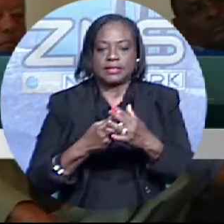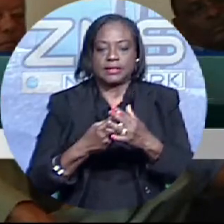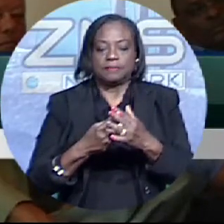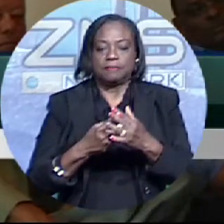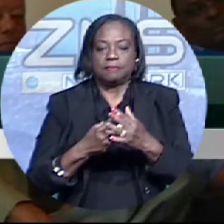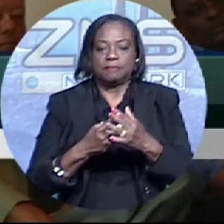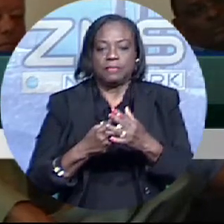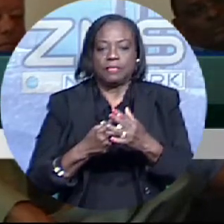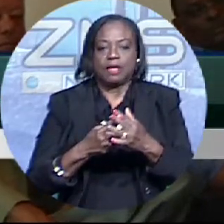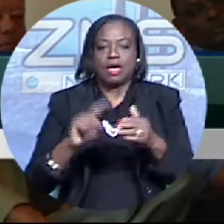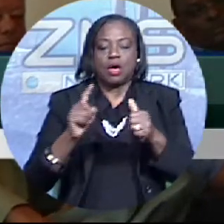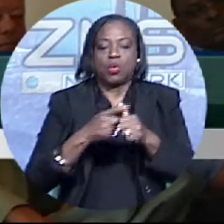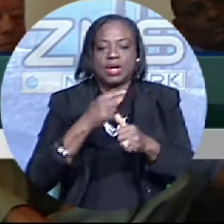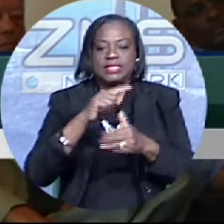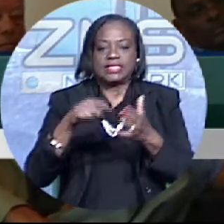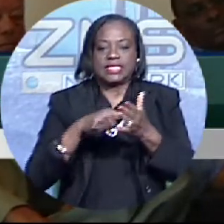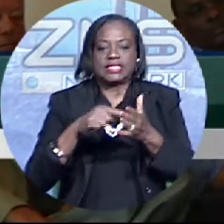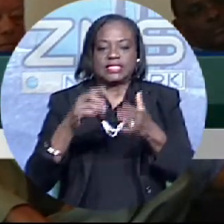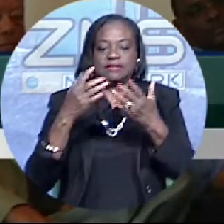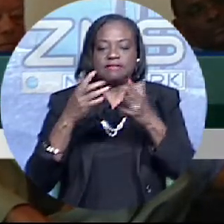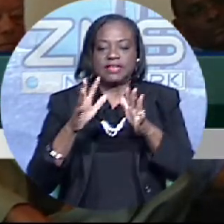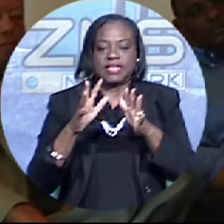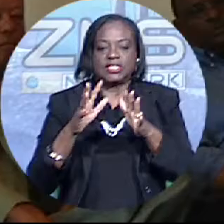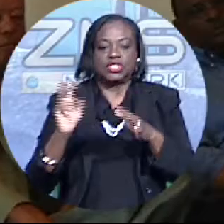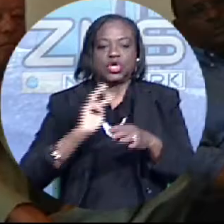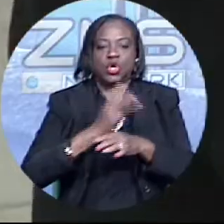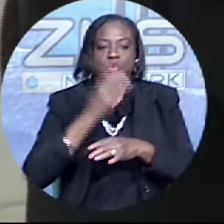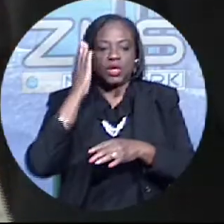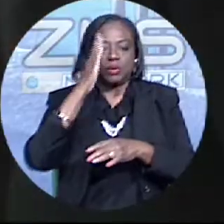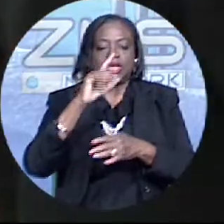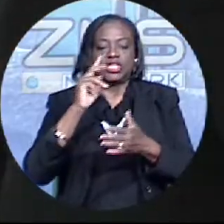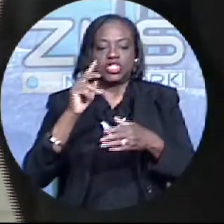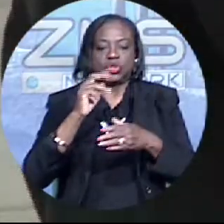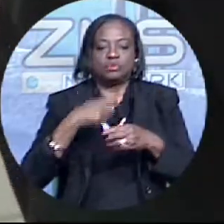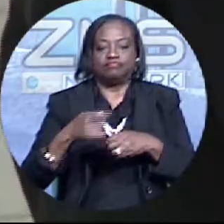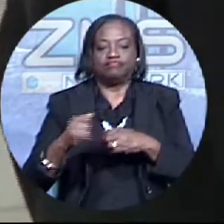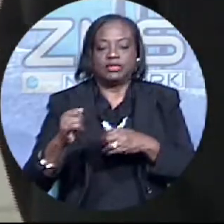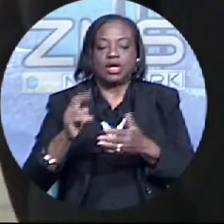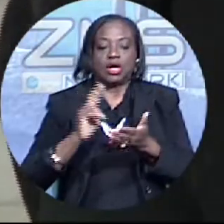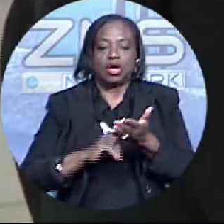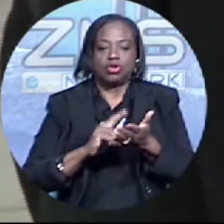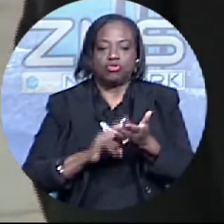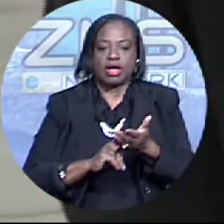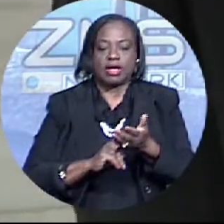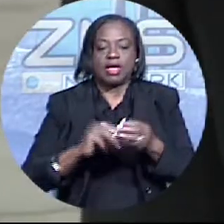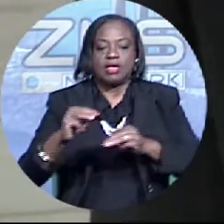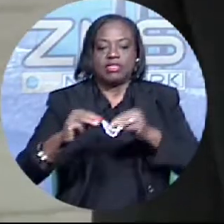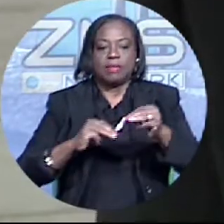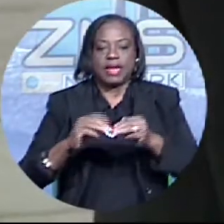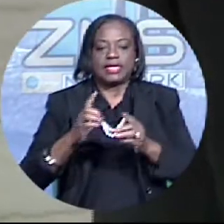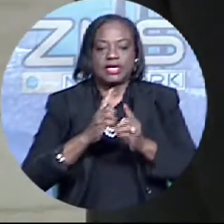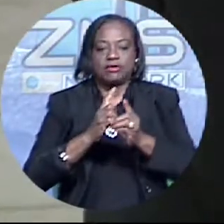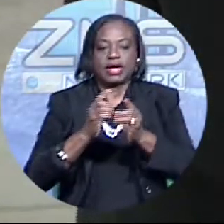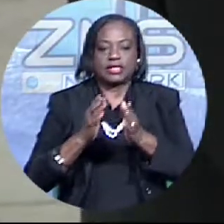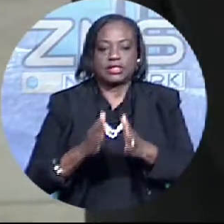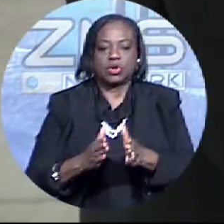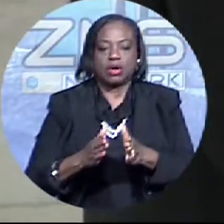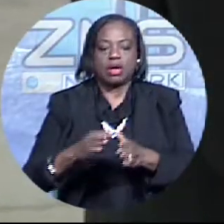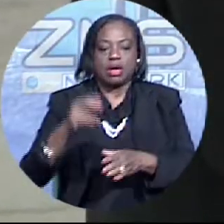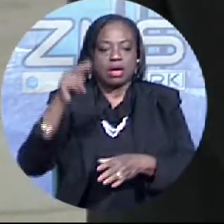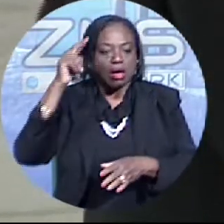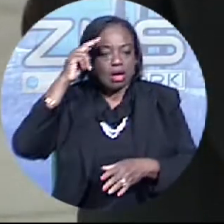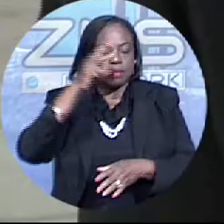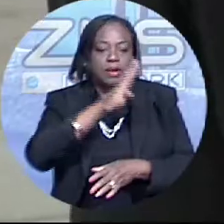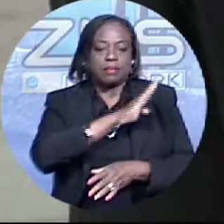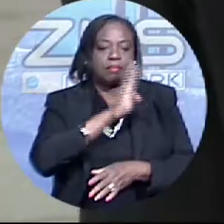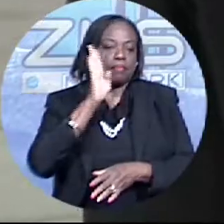surveyor, and once it's completed, we will issue a contract. Managing Director of the Public Hospitals Authority, Herbert Brown, says